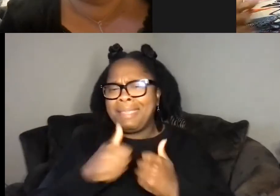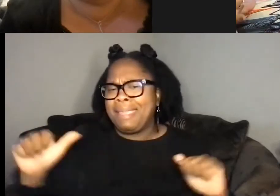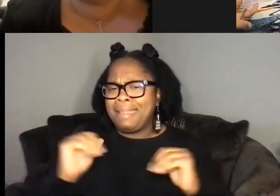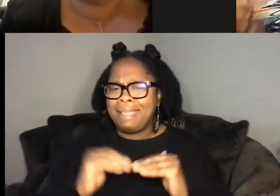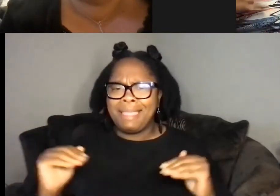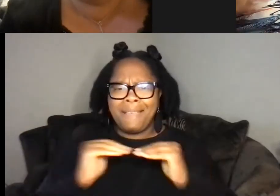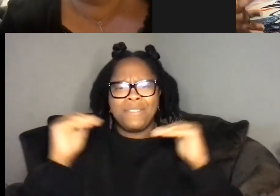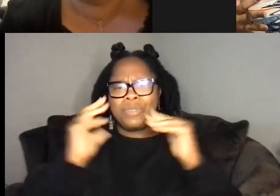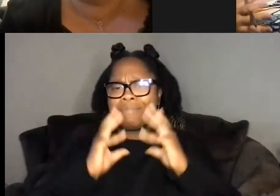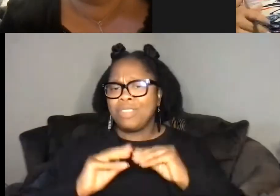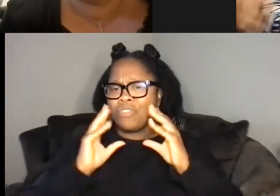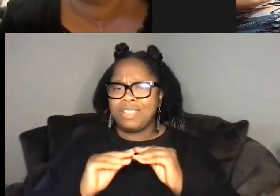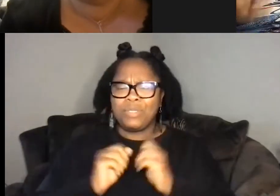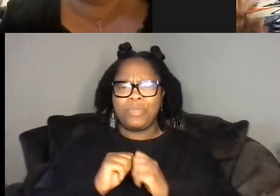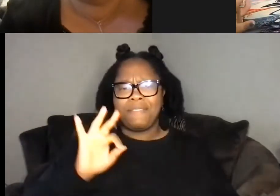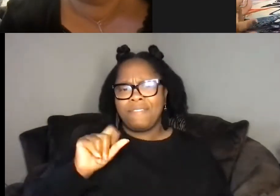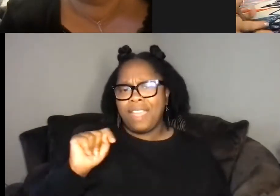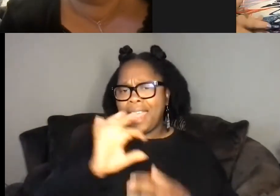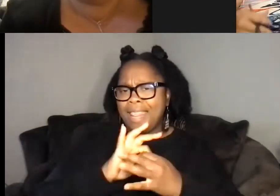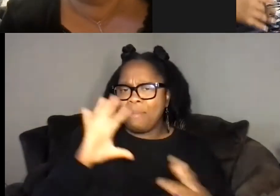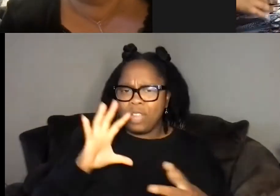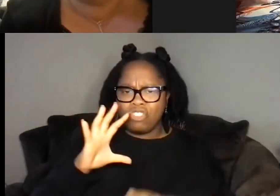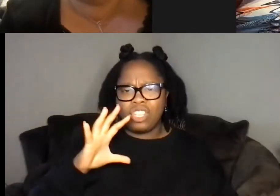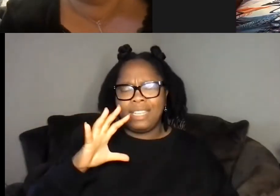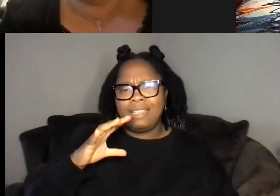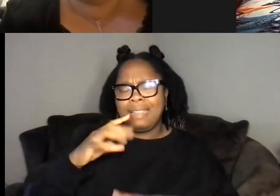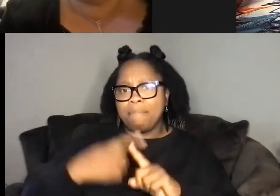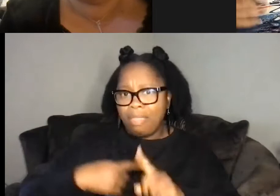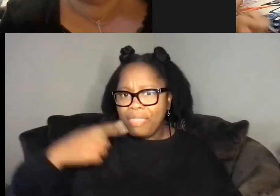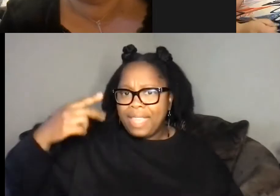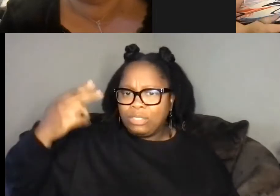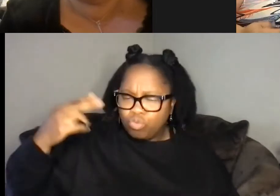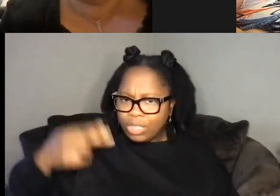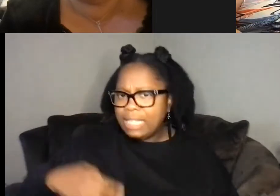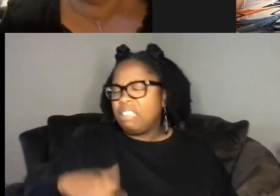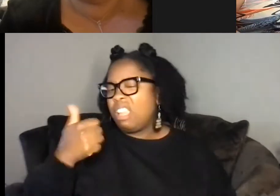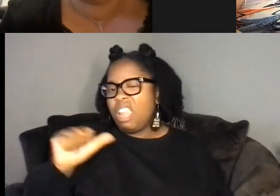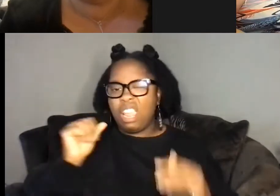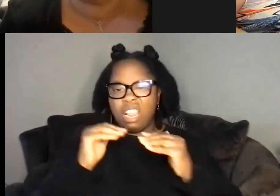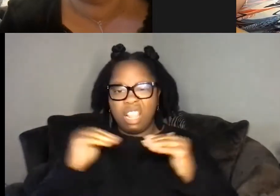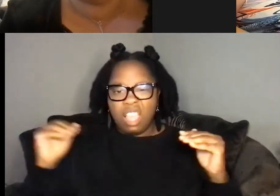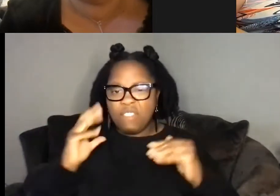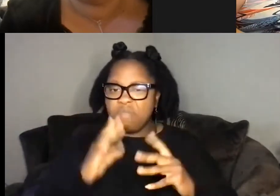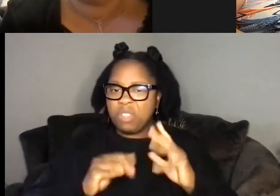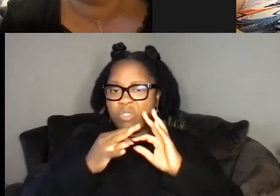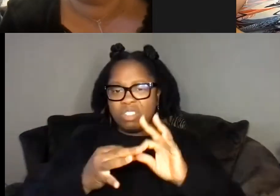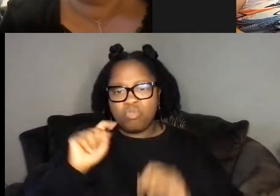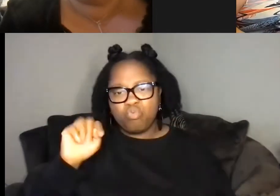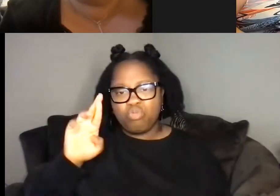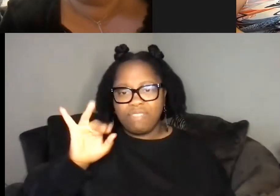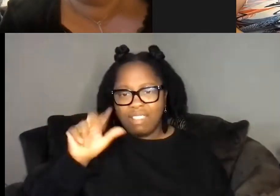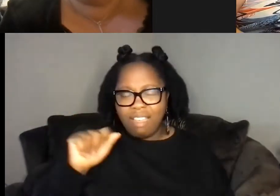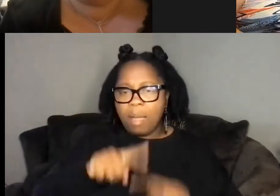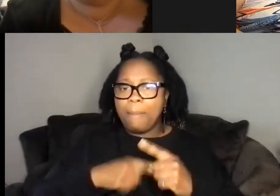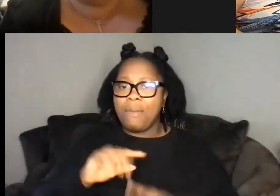Fat Liberation Month history or Fat Liberation history, any level of experience with trivia about fat activist